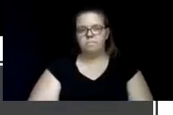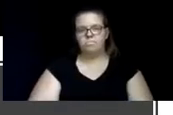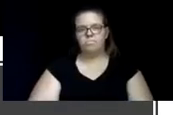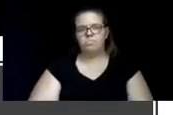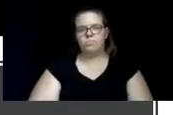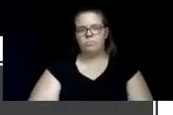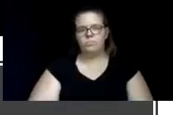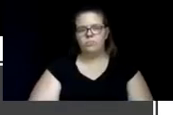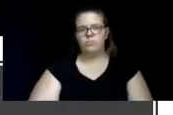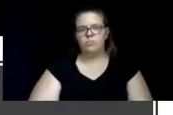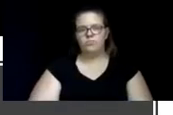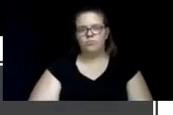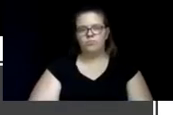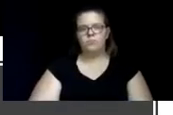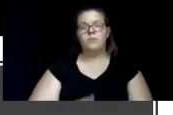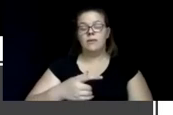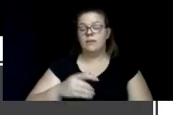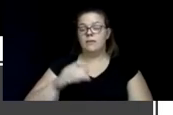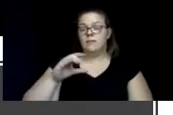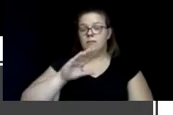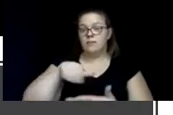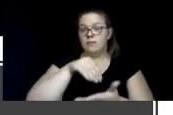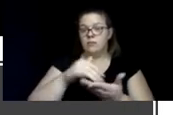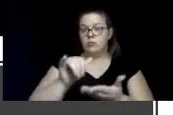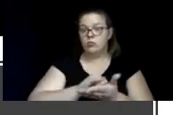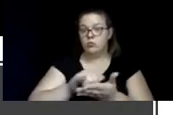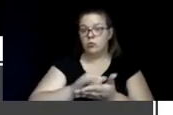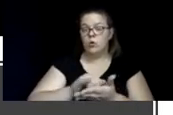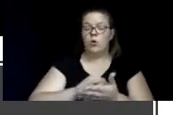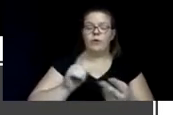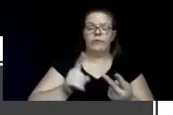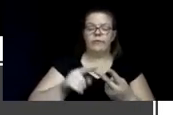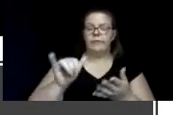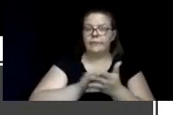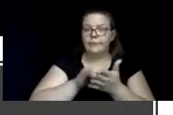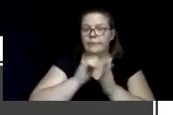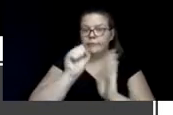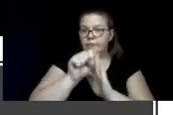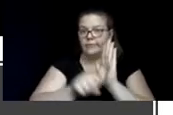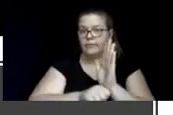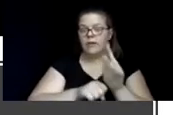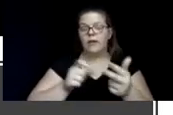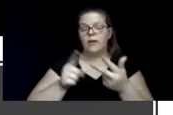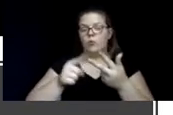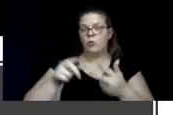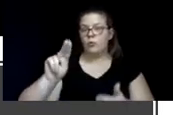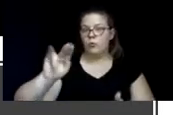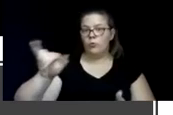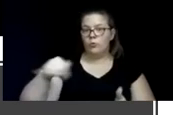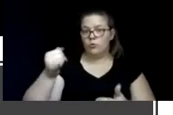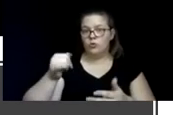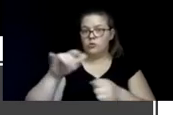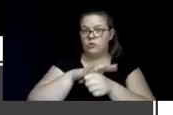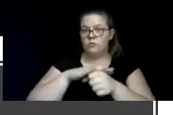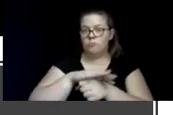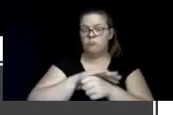In the central New York State, New Jersey region of where the Syracuse VA